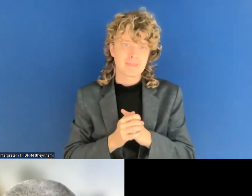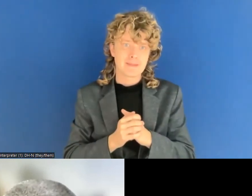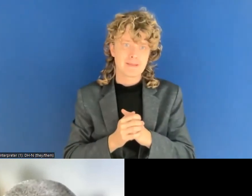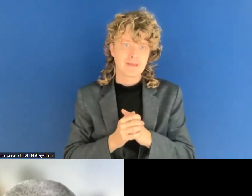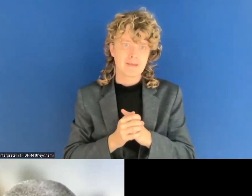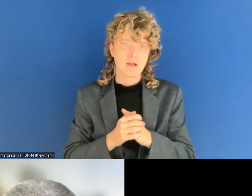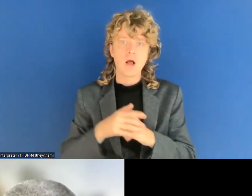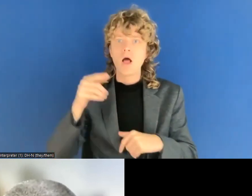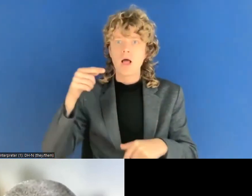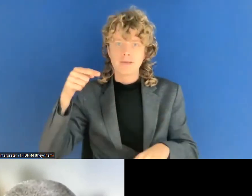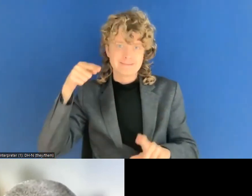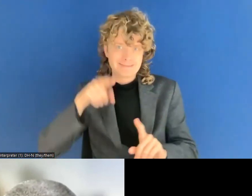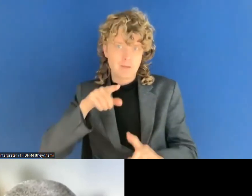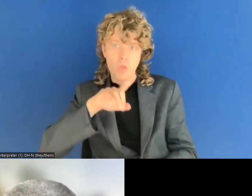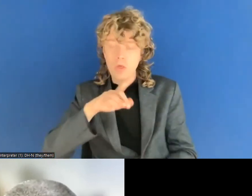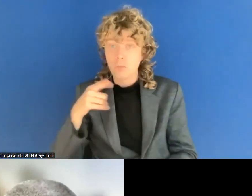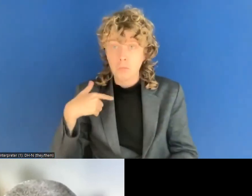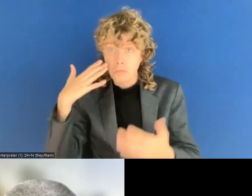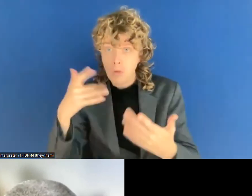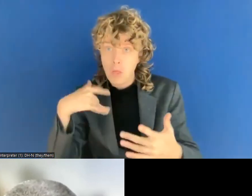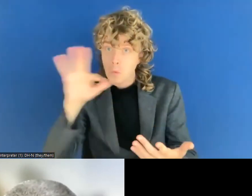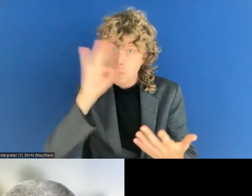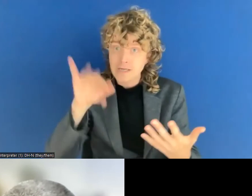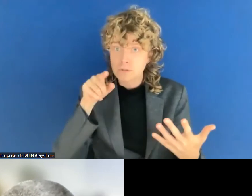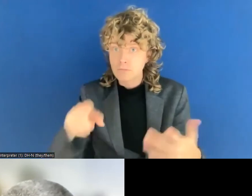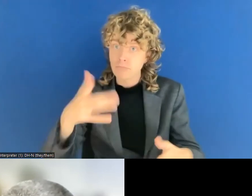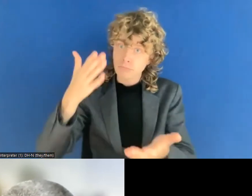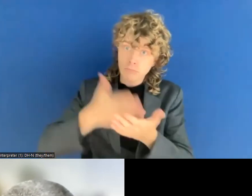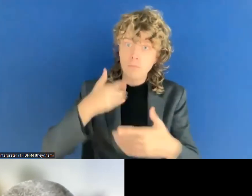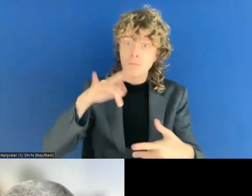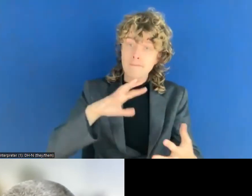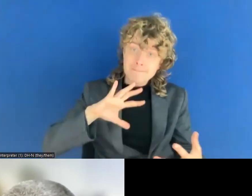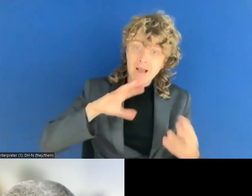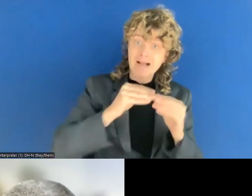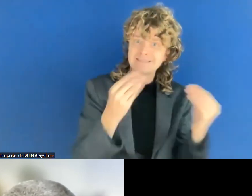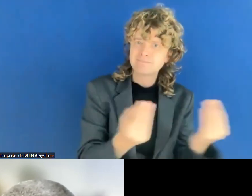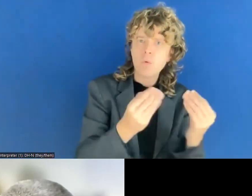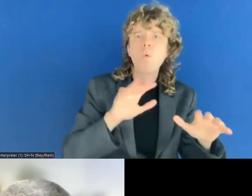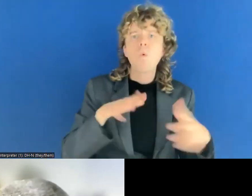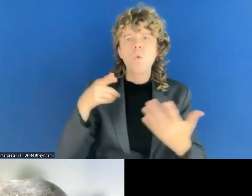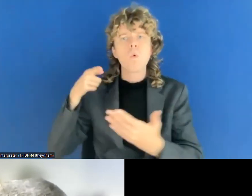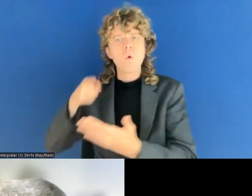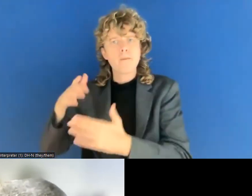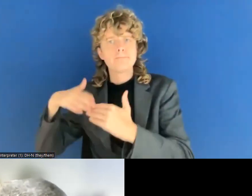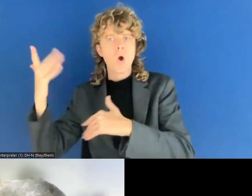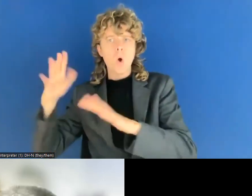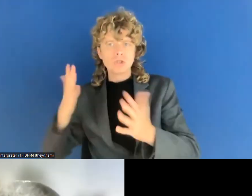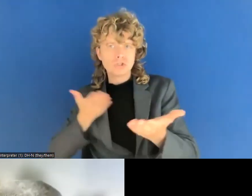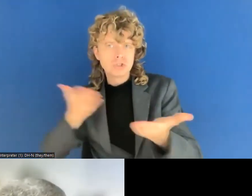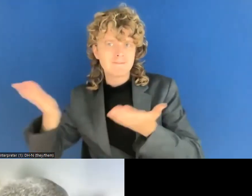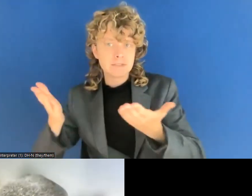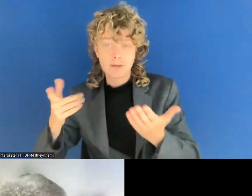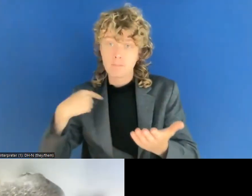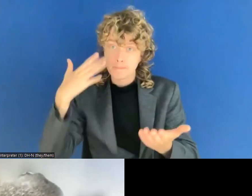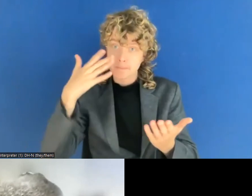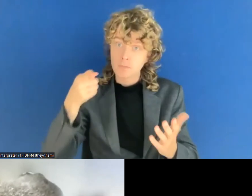for the question. I don't know if they are producing products or services, so there are differences in the legal act is included and not,